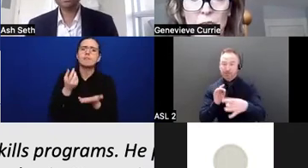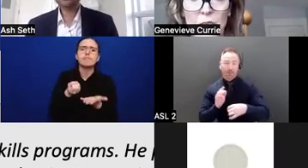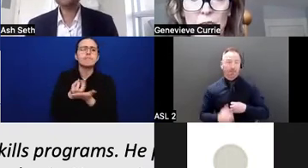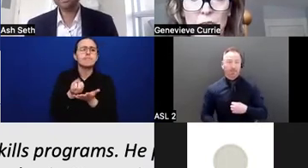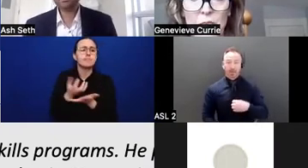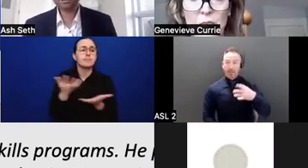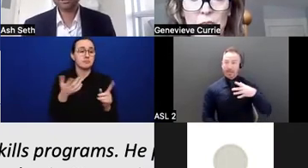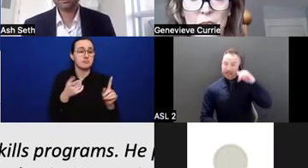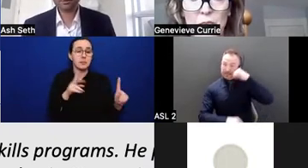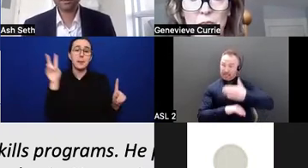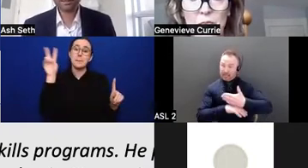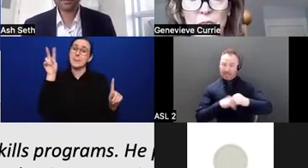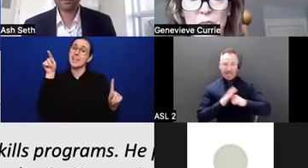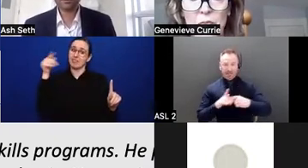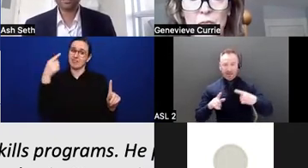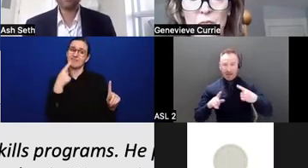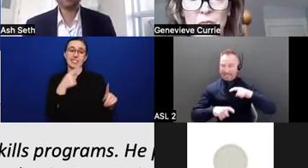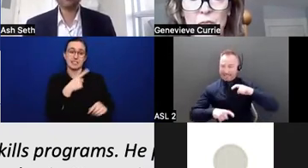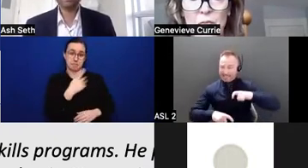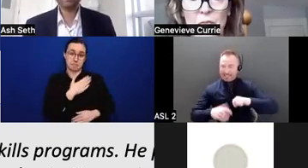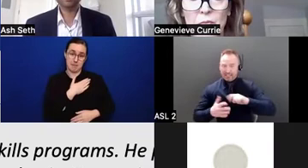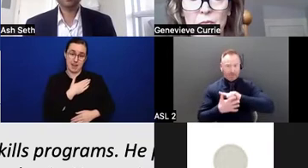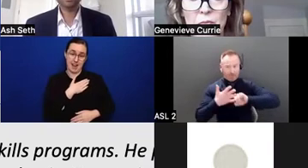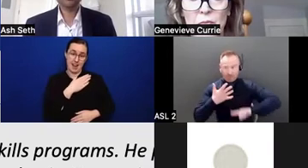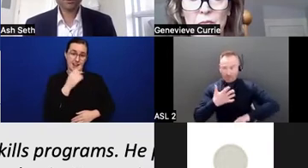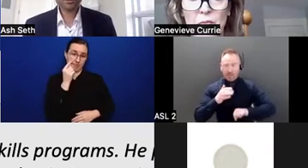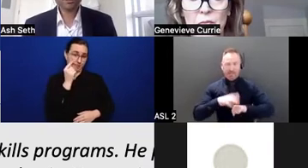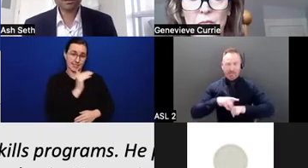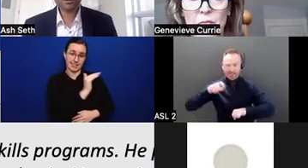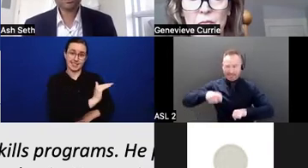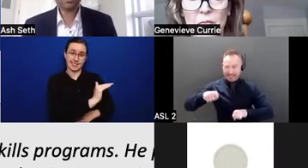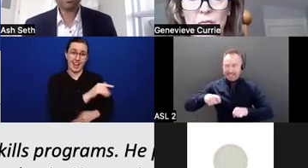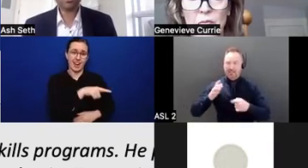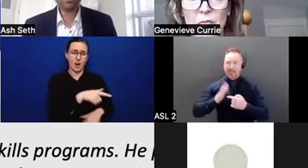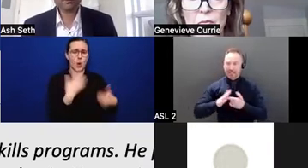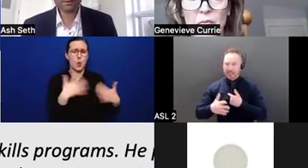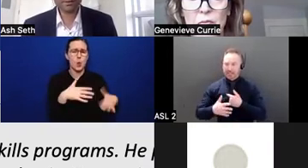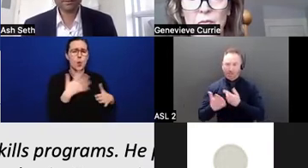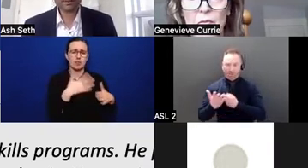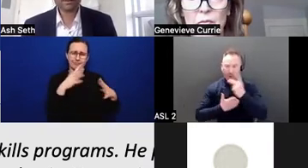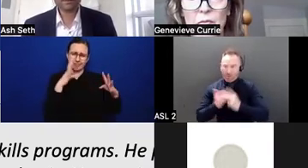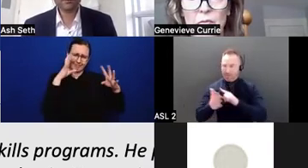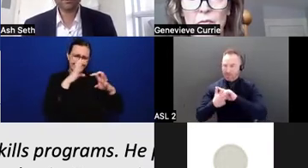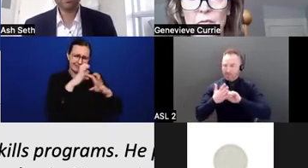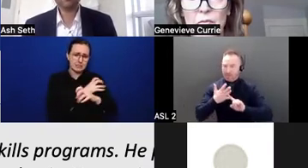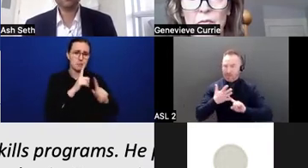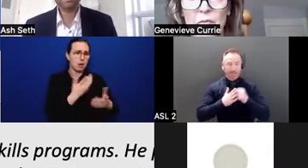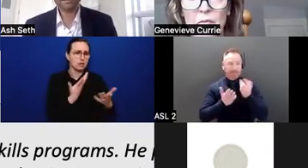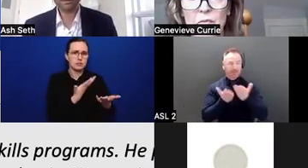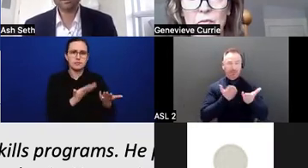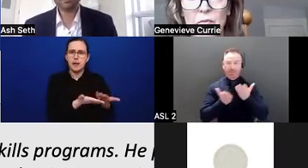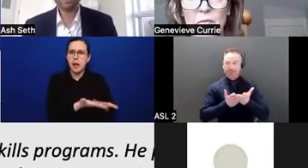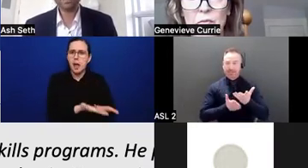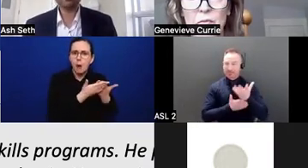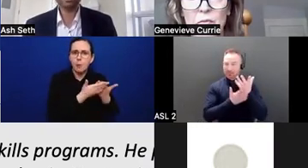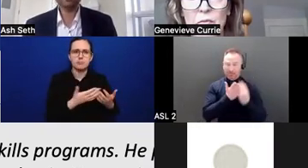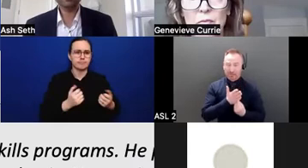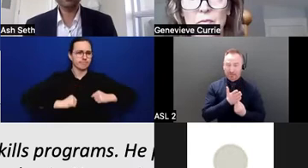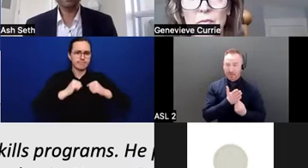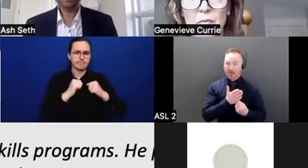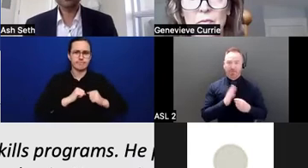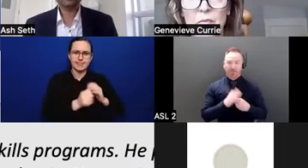He needs therapy and social skills programs. He pretty much lost all of the services for about the first 6 months of the